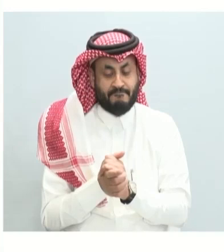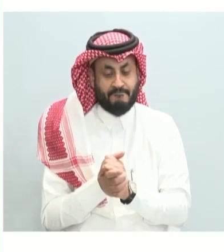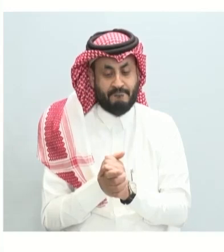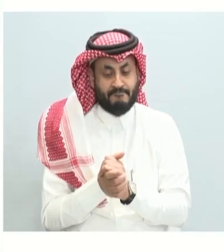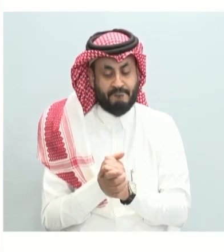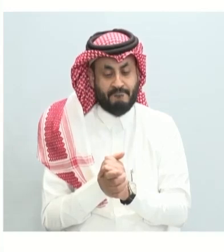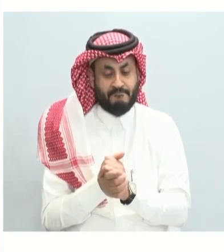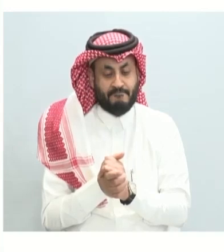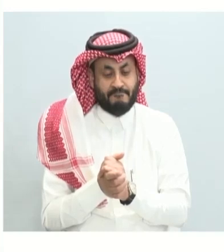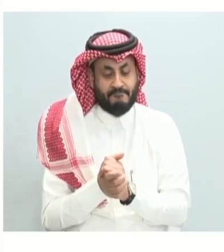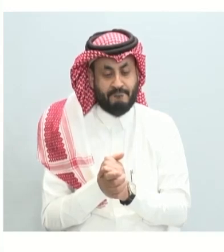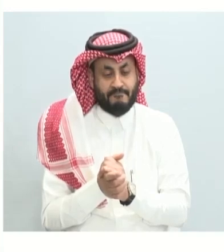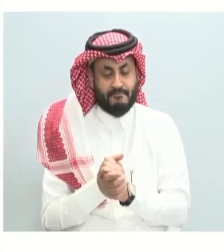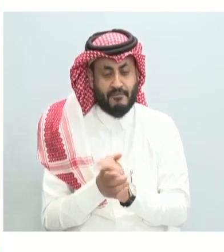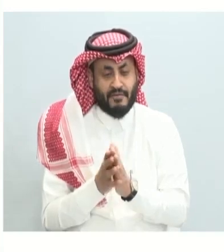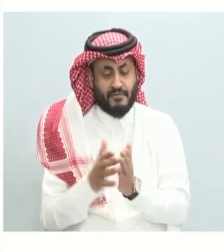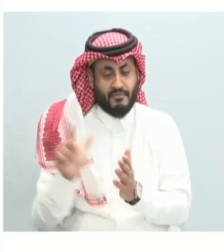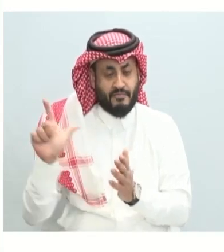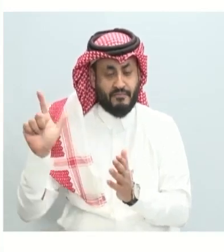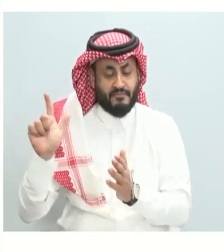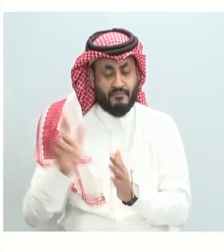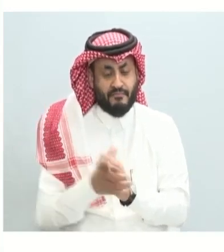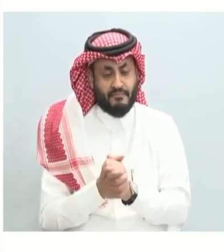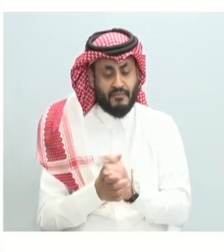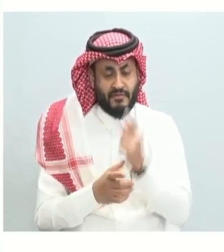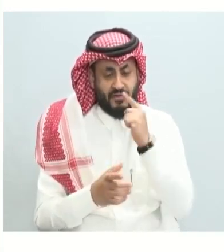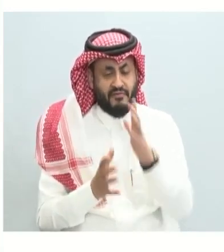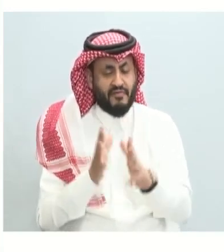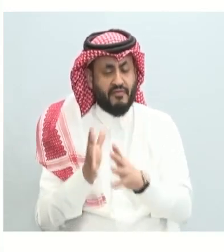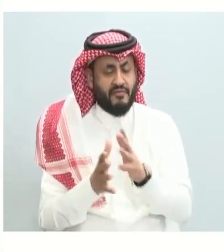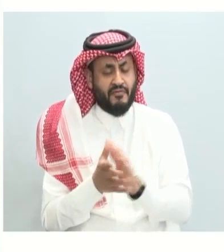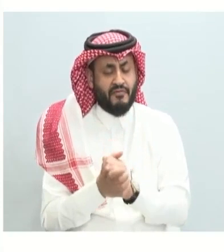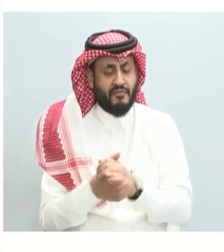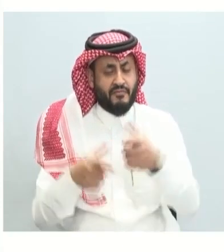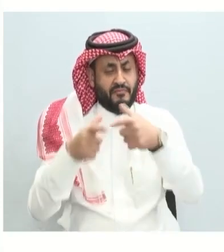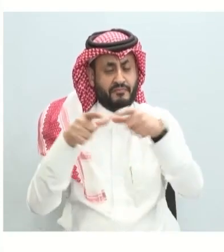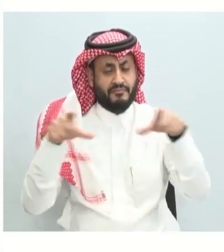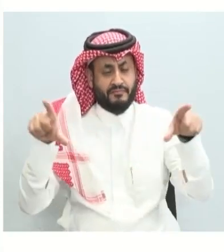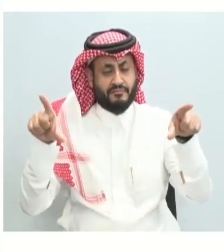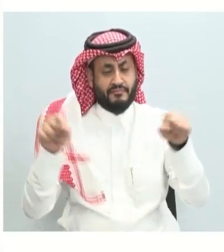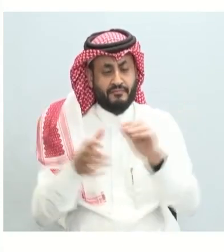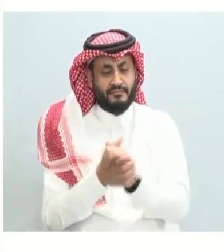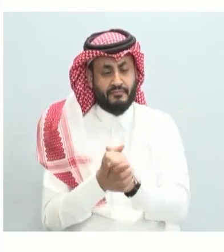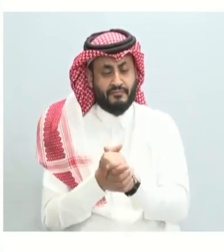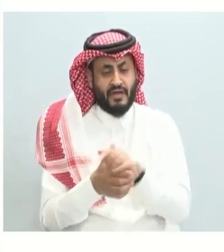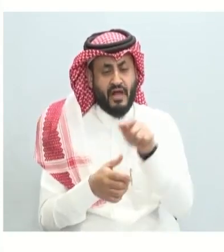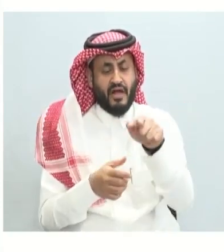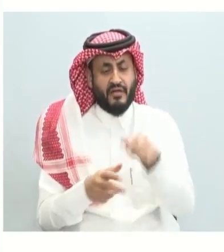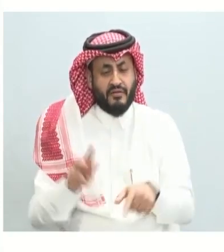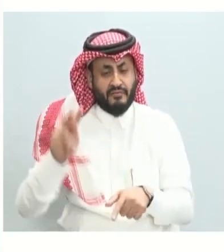Now, on page 21, we have a story that is called, This is